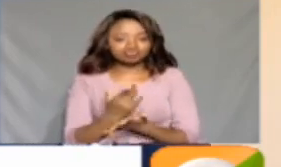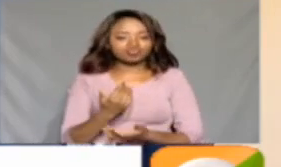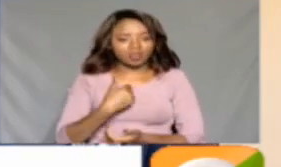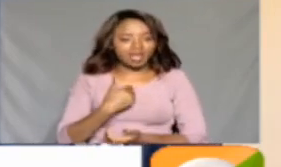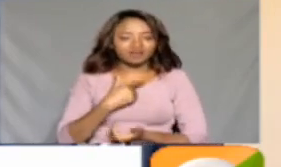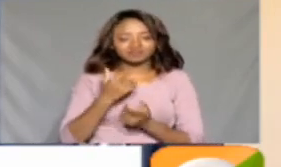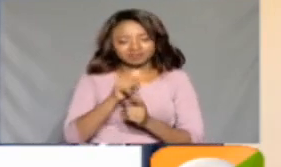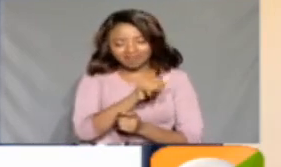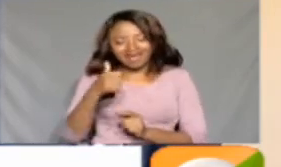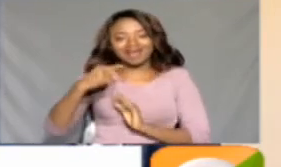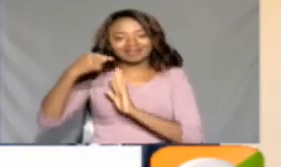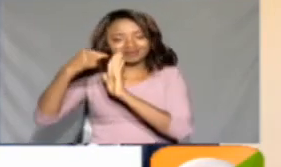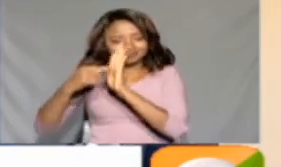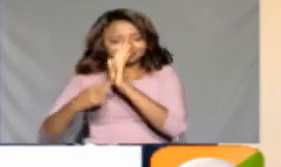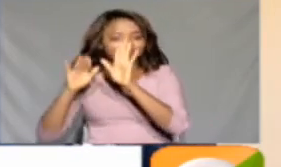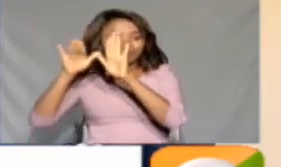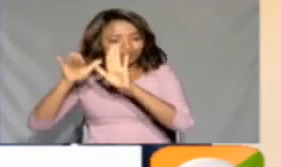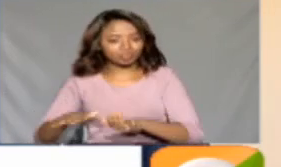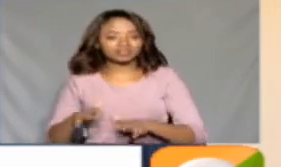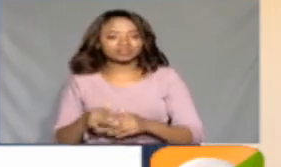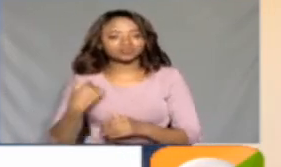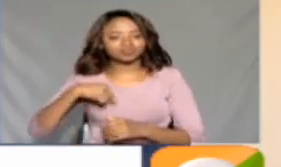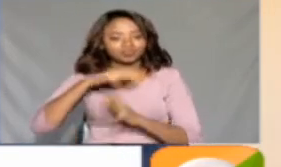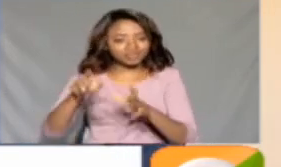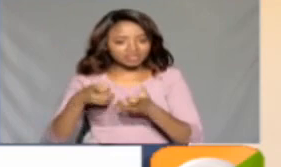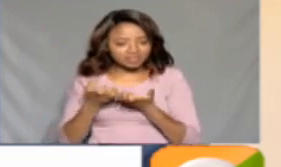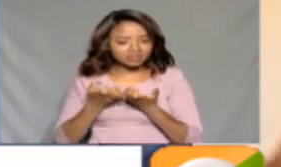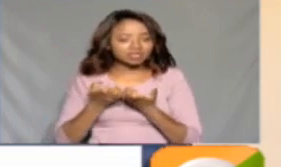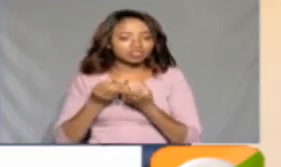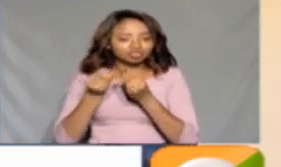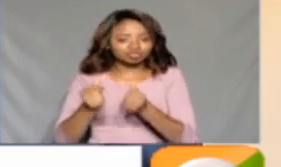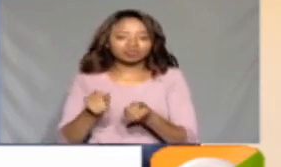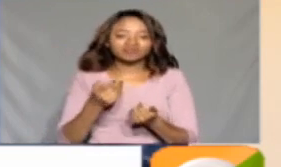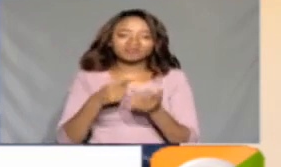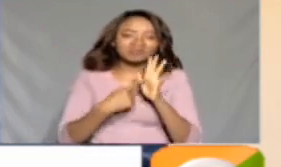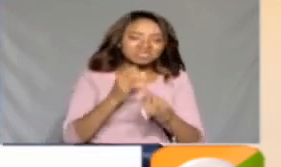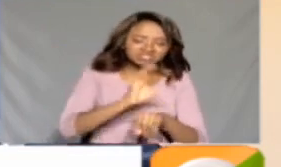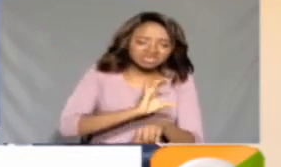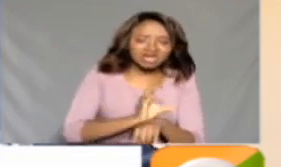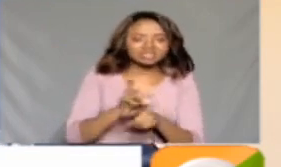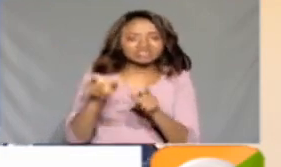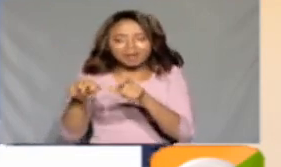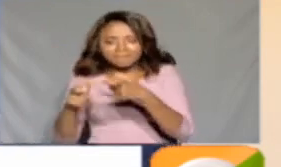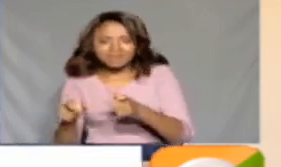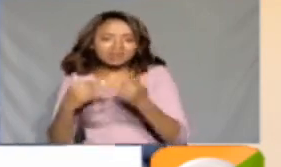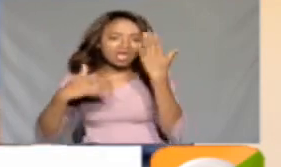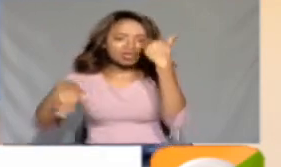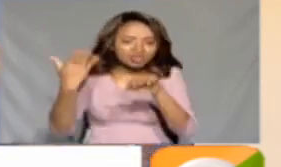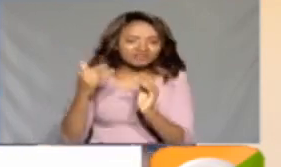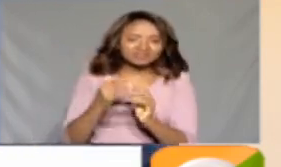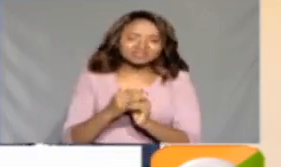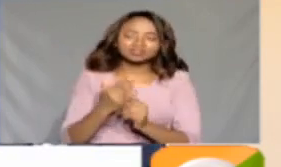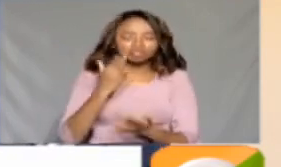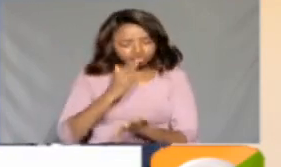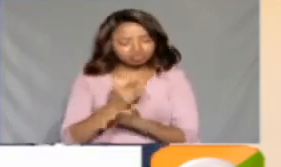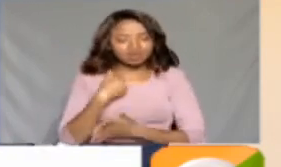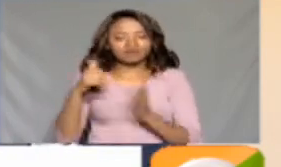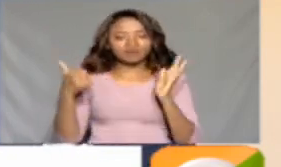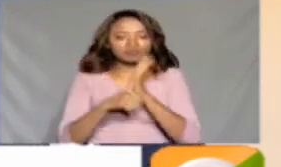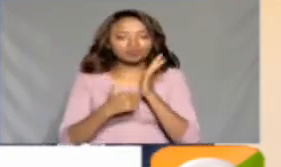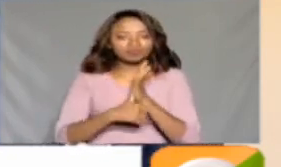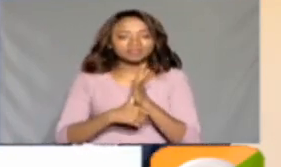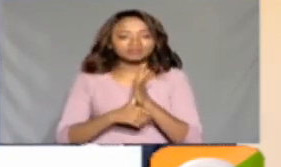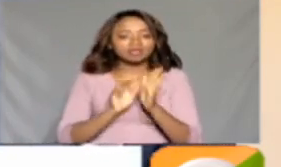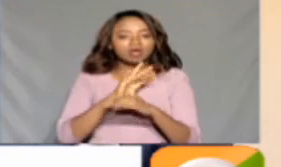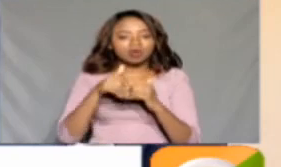we have some other fundamental problems that we should. No doubt about that. Yeah, no doubt about that. Whether you're talking about the church, the media, the universities, we have problems, especially